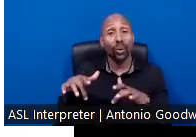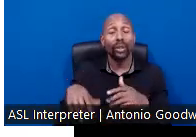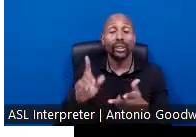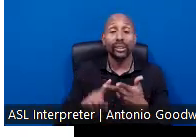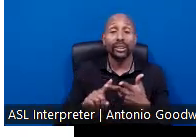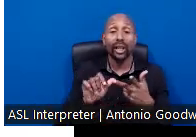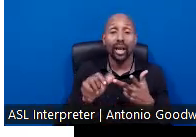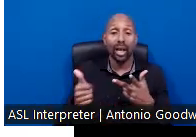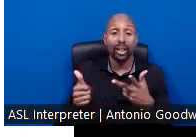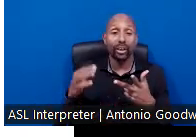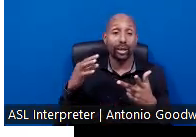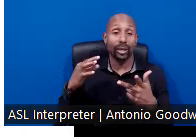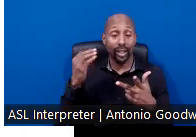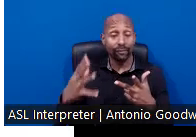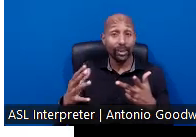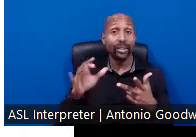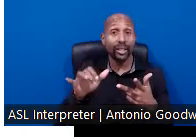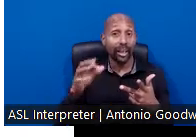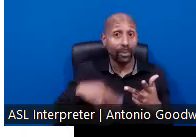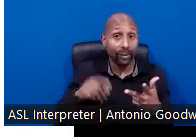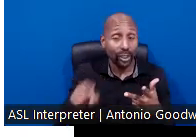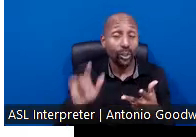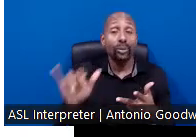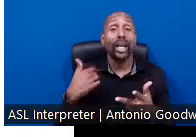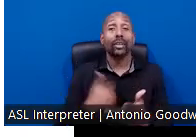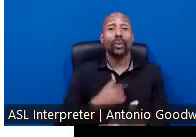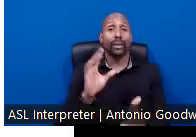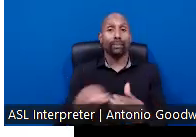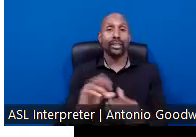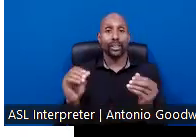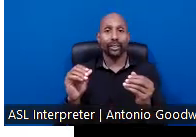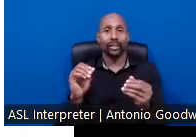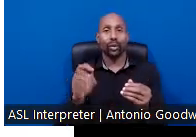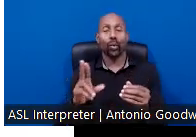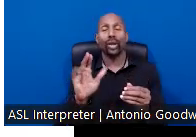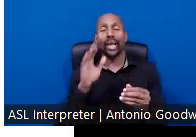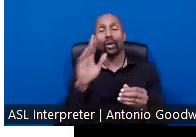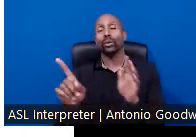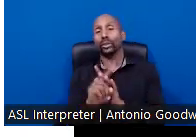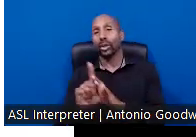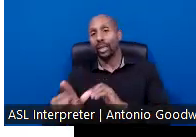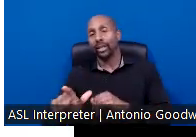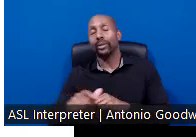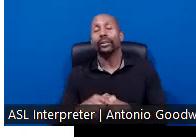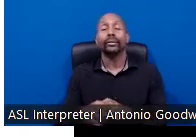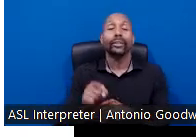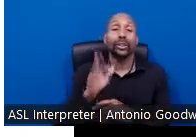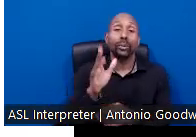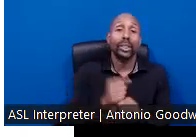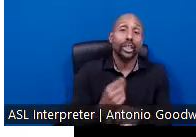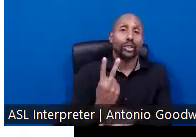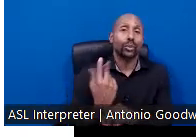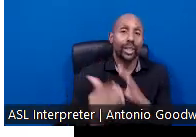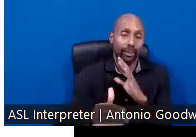information that we either touched upon, talked about, or that is coming up. You'll get 2. One is going to be a more detailed email. The second one, like you all